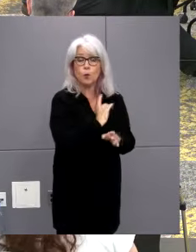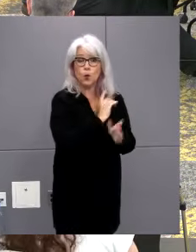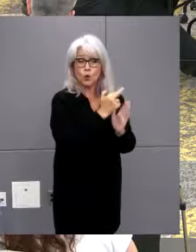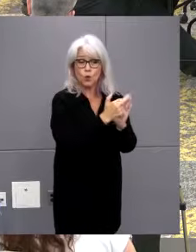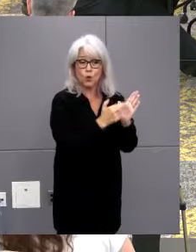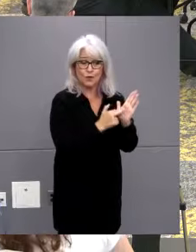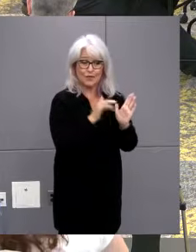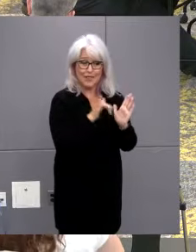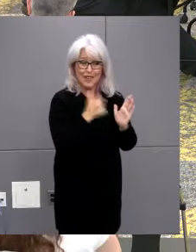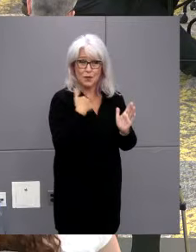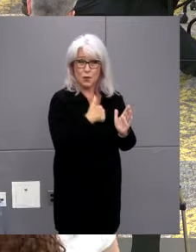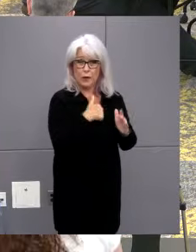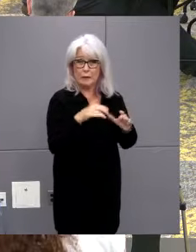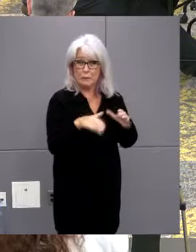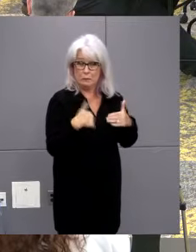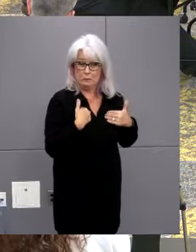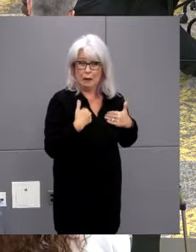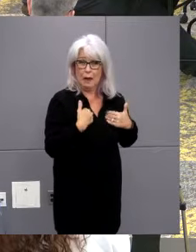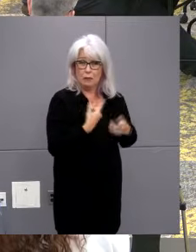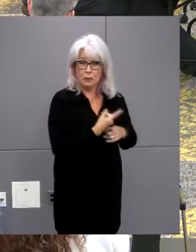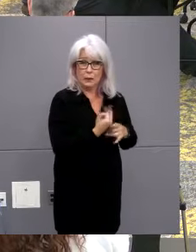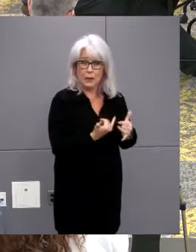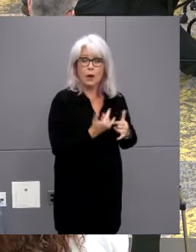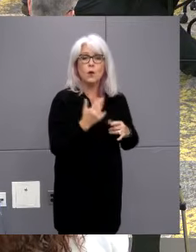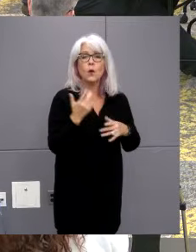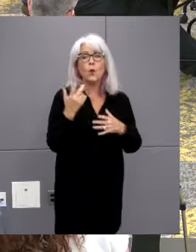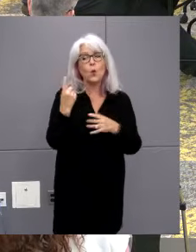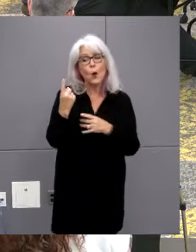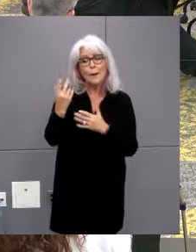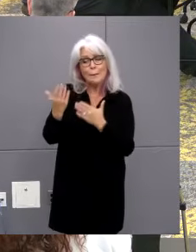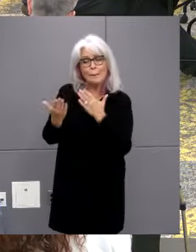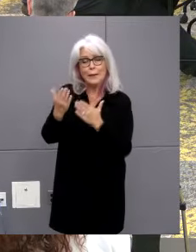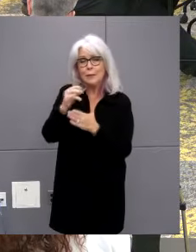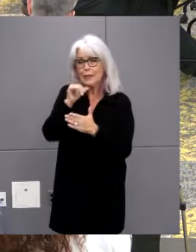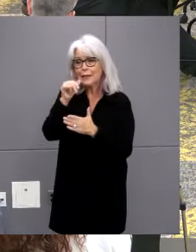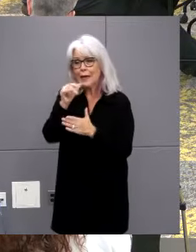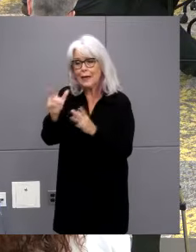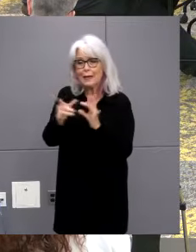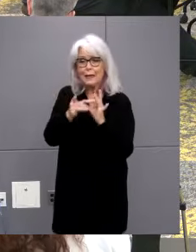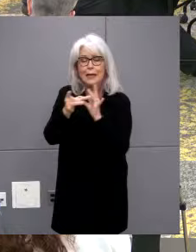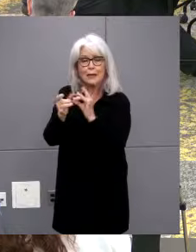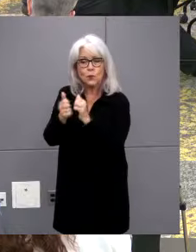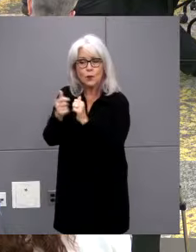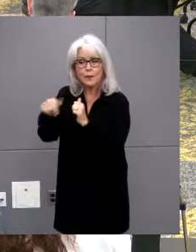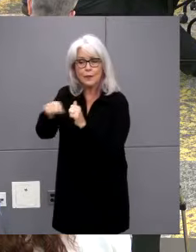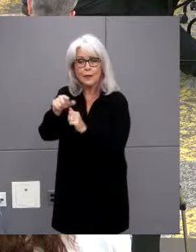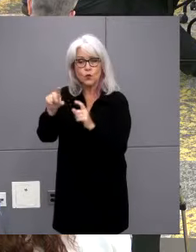we have here, but one of them may not be intended by this group from the